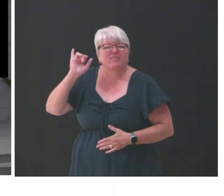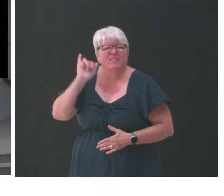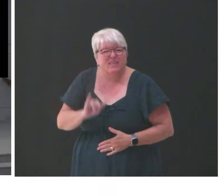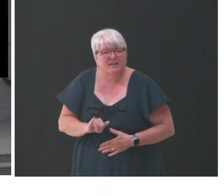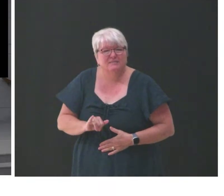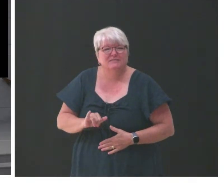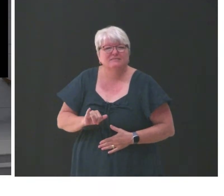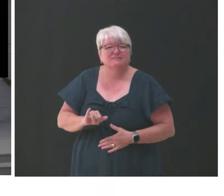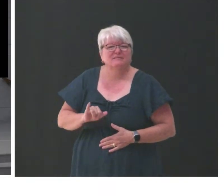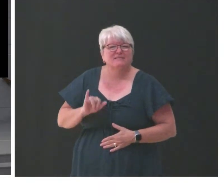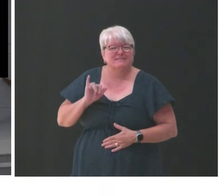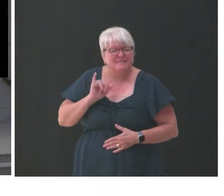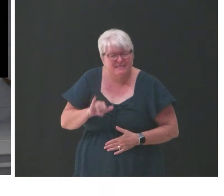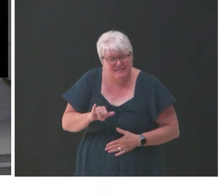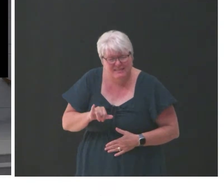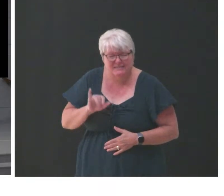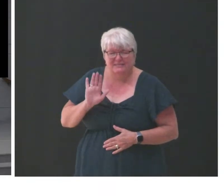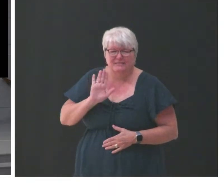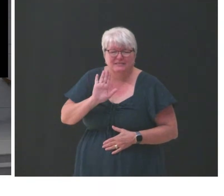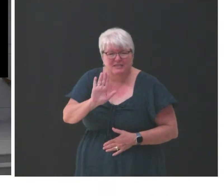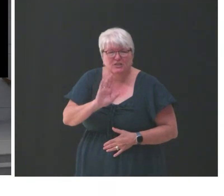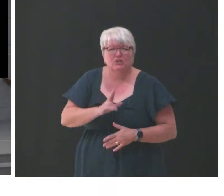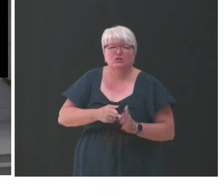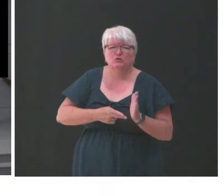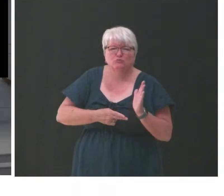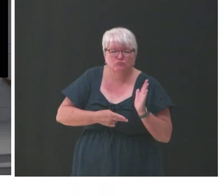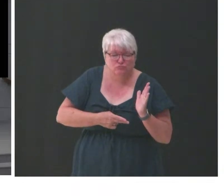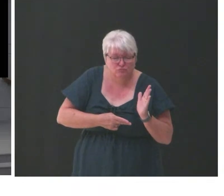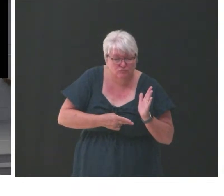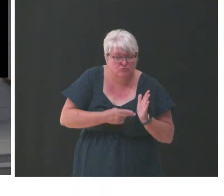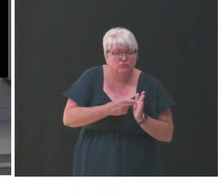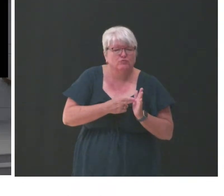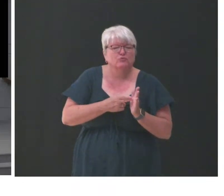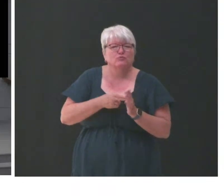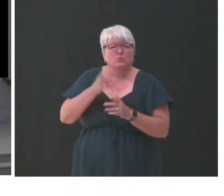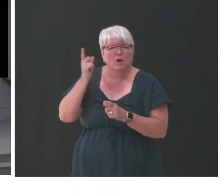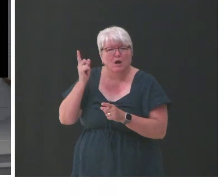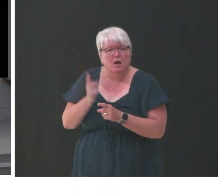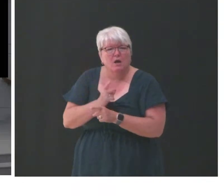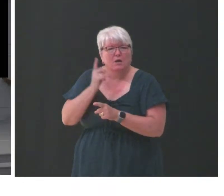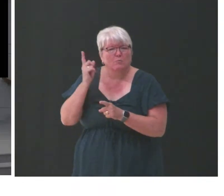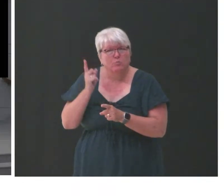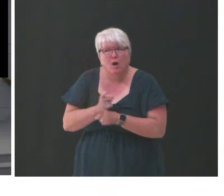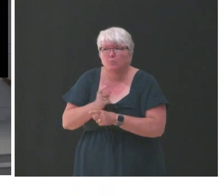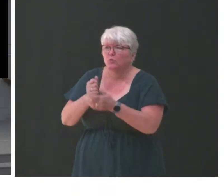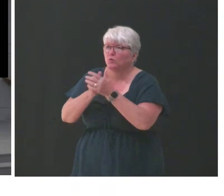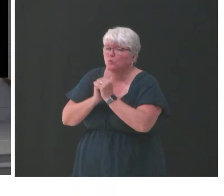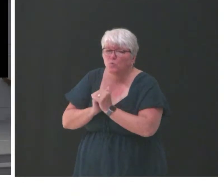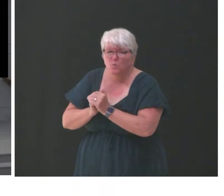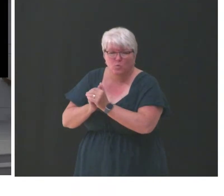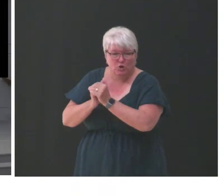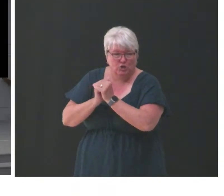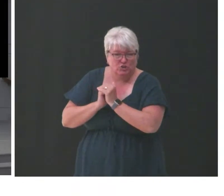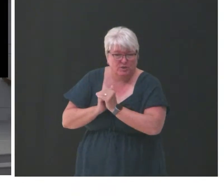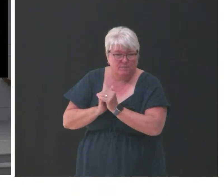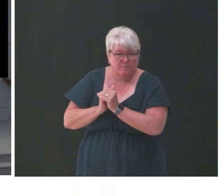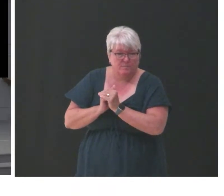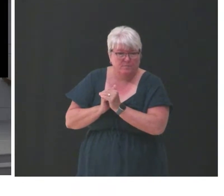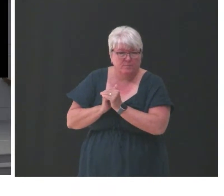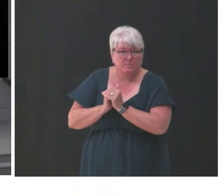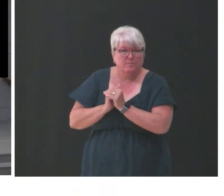And watch this. This is your true and proper